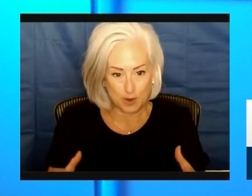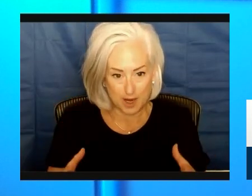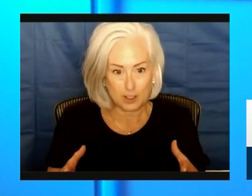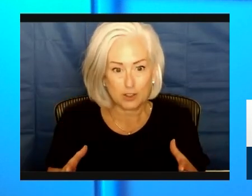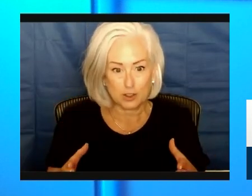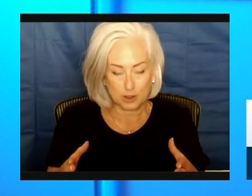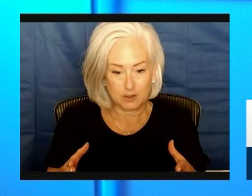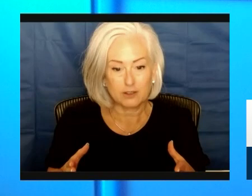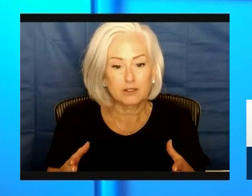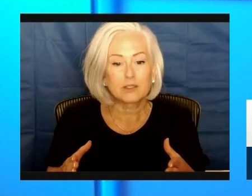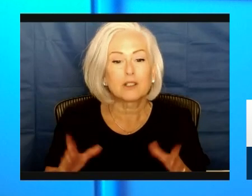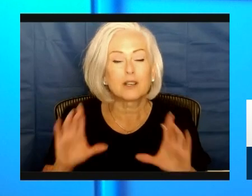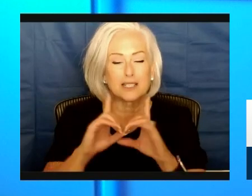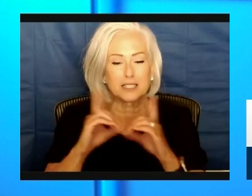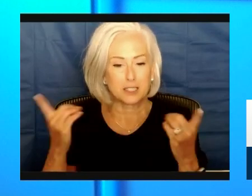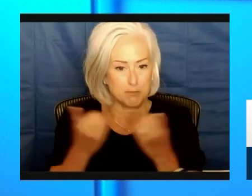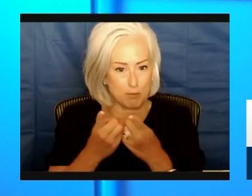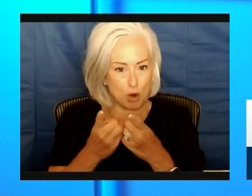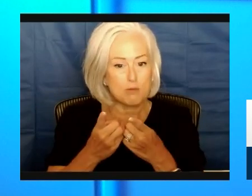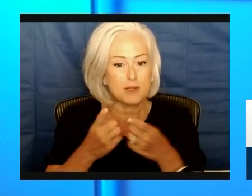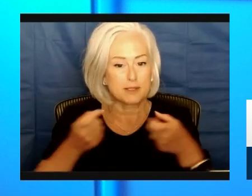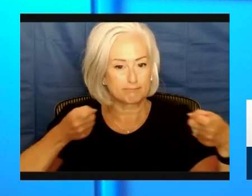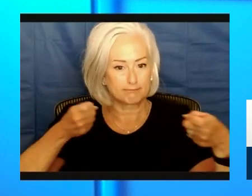department head. And